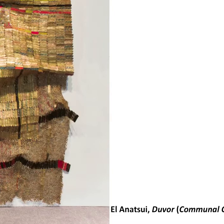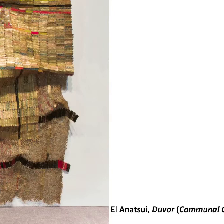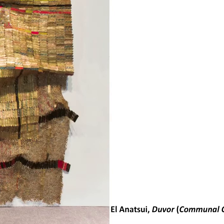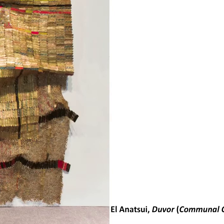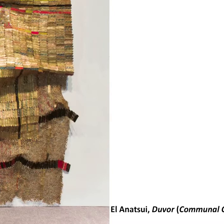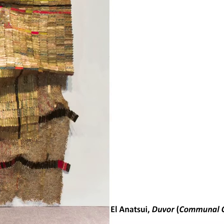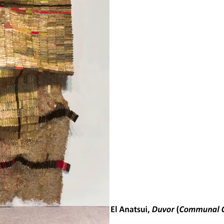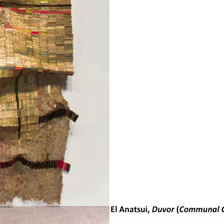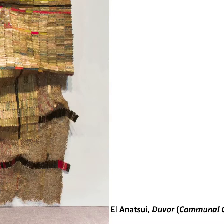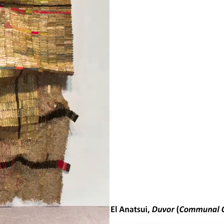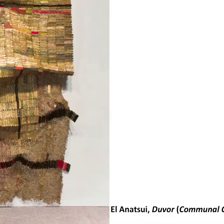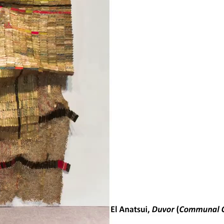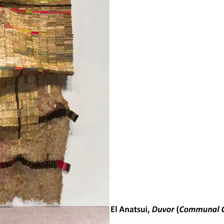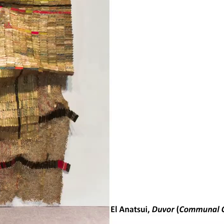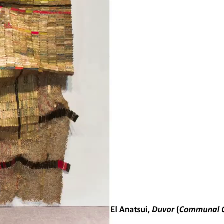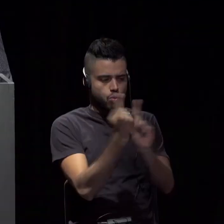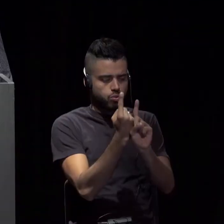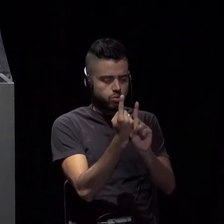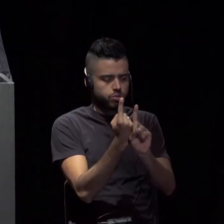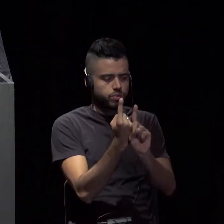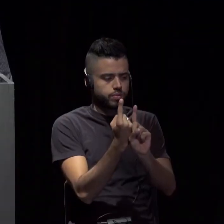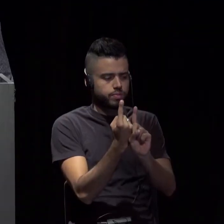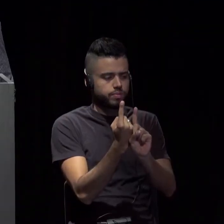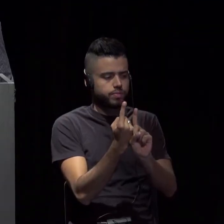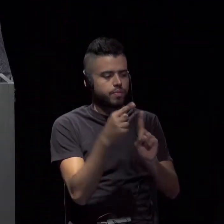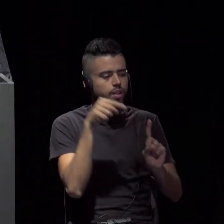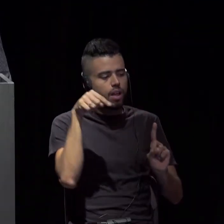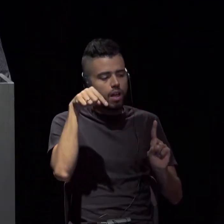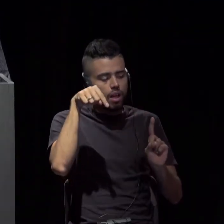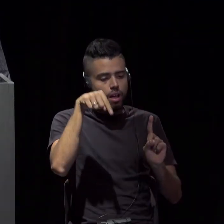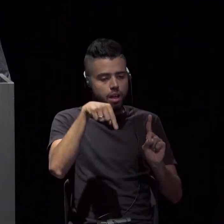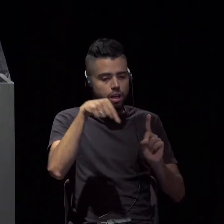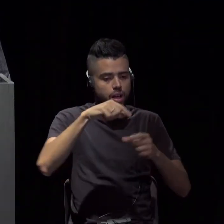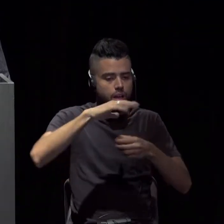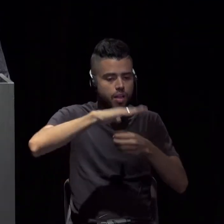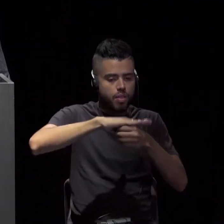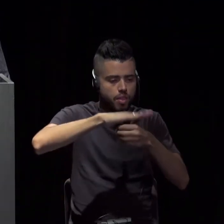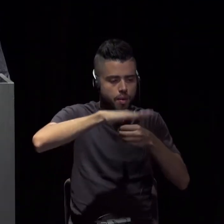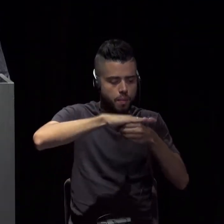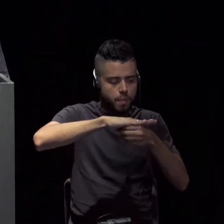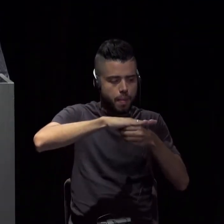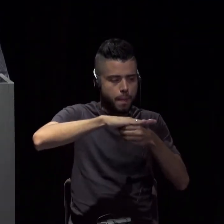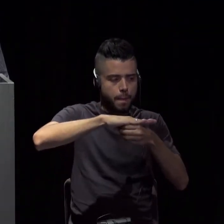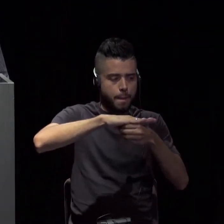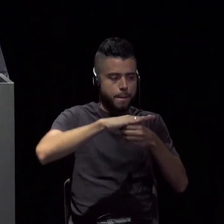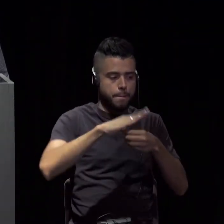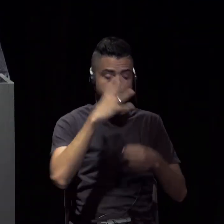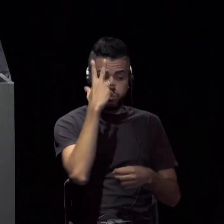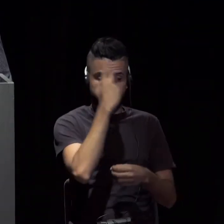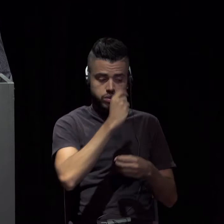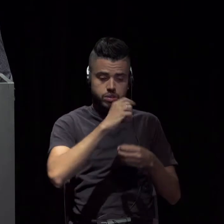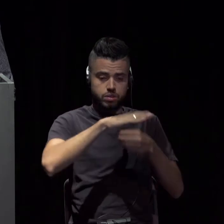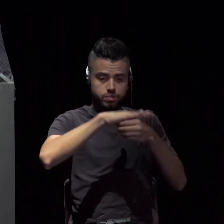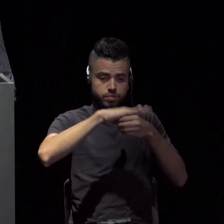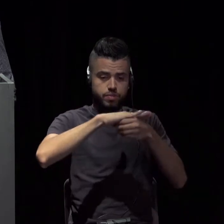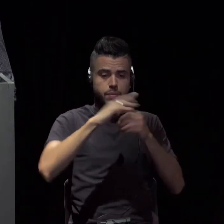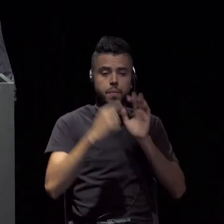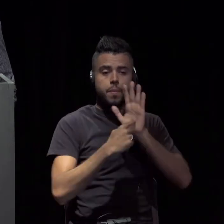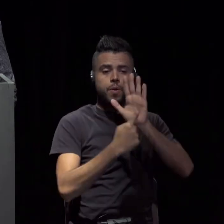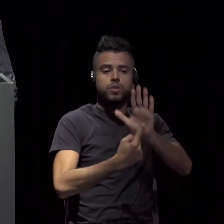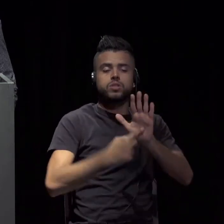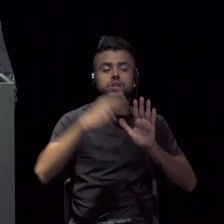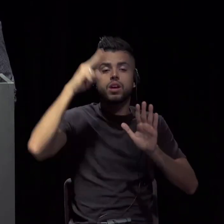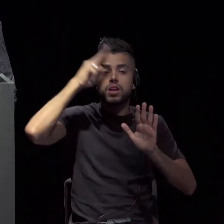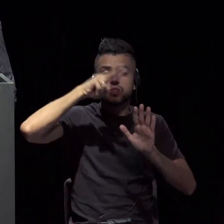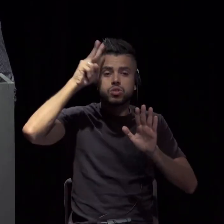or inspiring metal sculptures indexed the histories of distilled alcohols as tools of